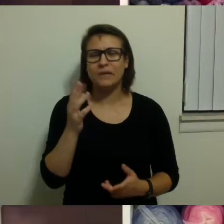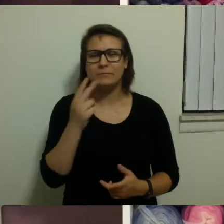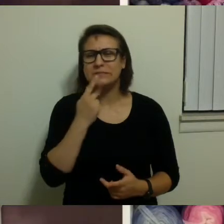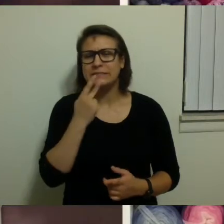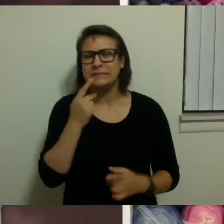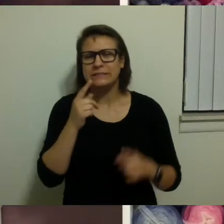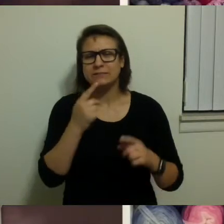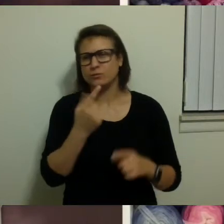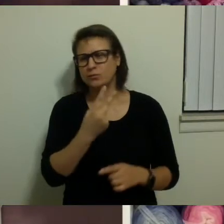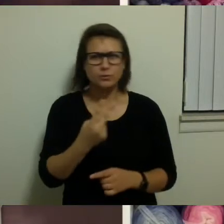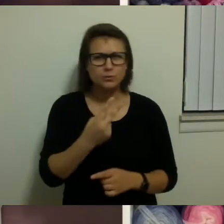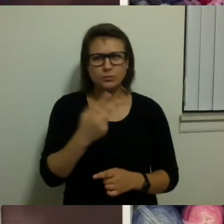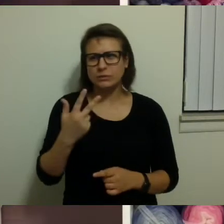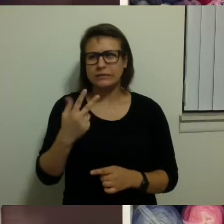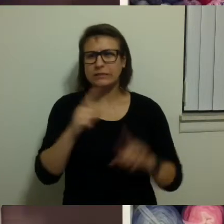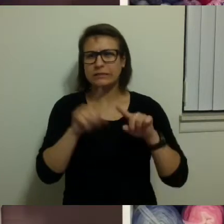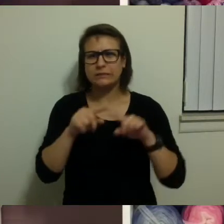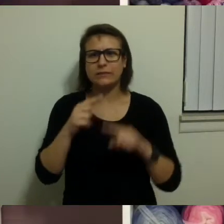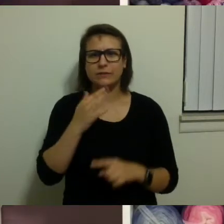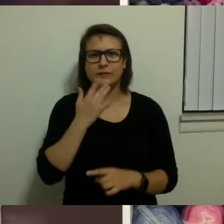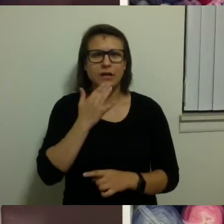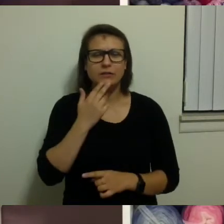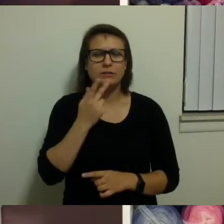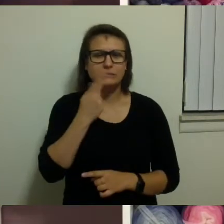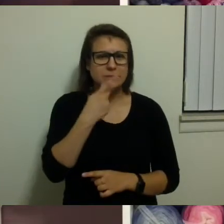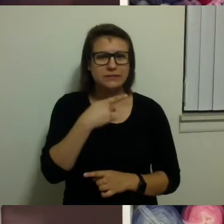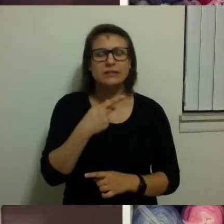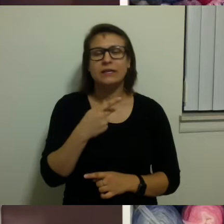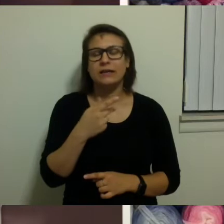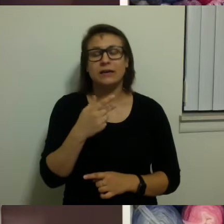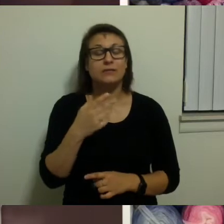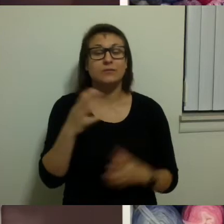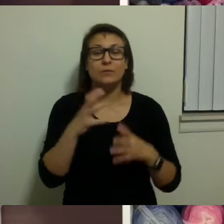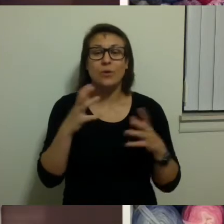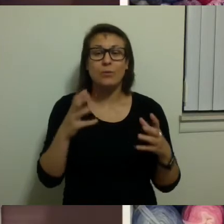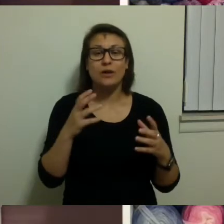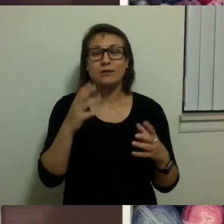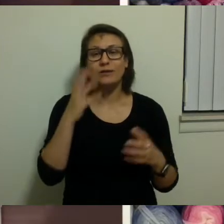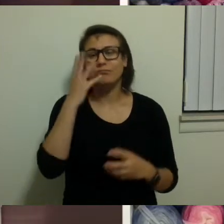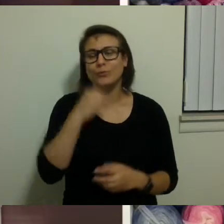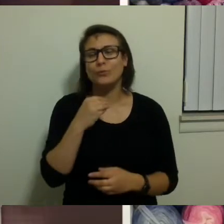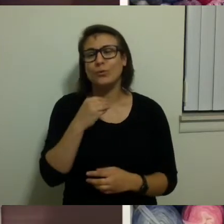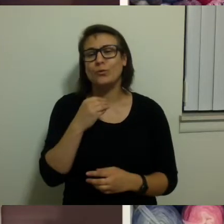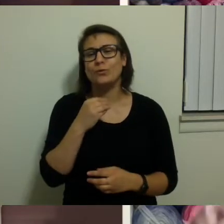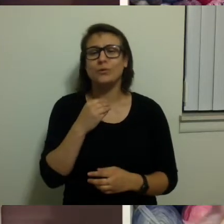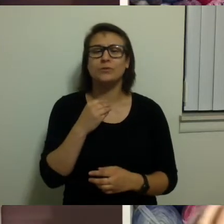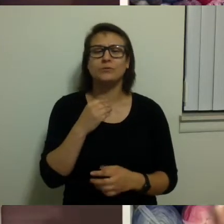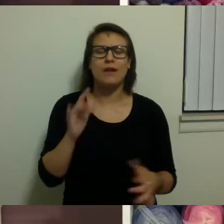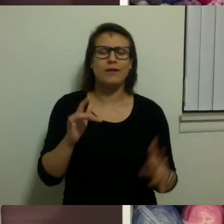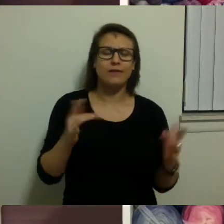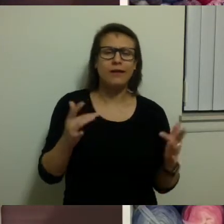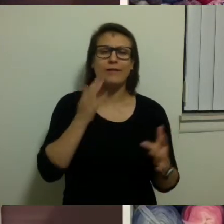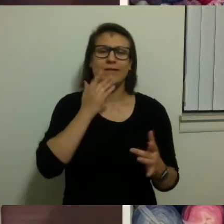pink. There's like two or three different colors of pink. Just so many pretty muted colors. I cannot wait